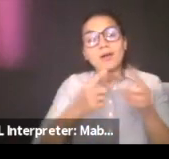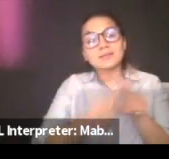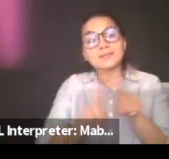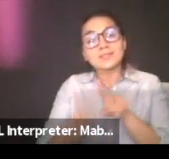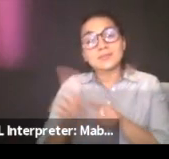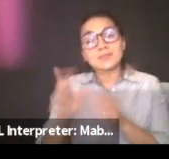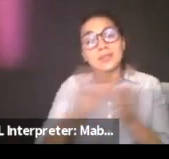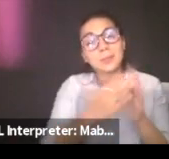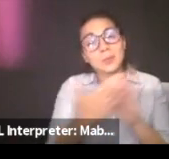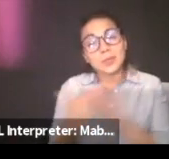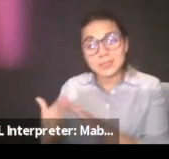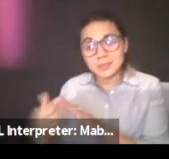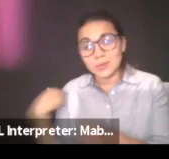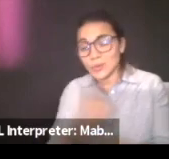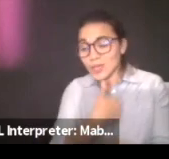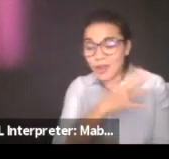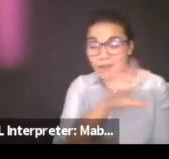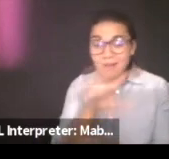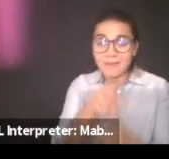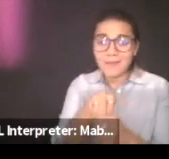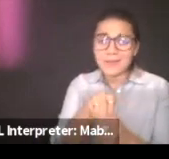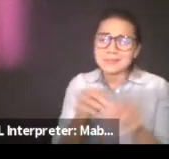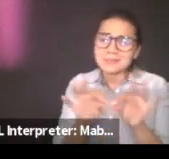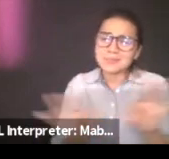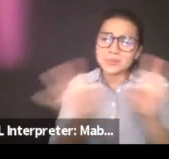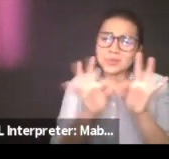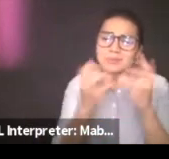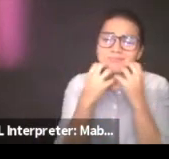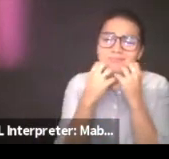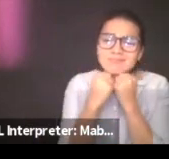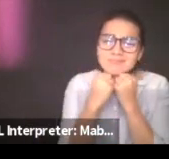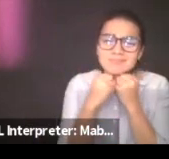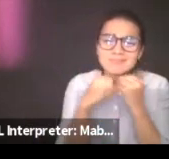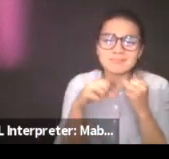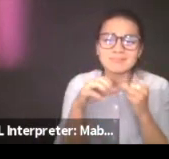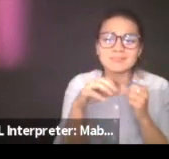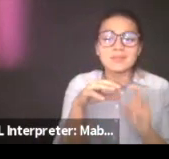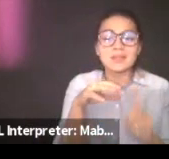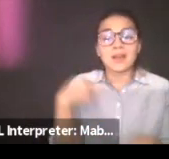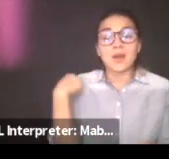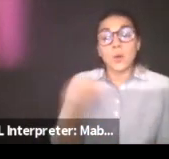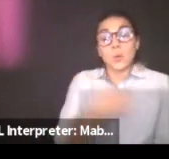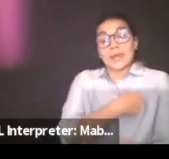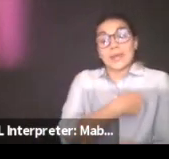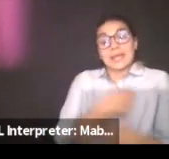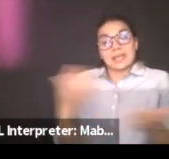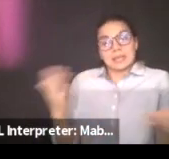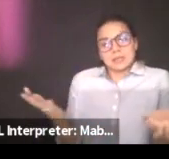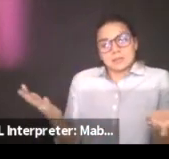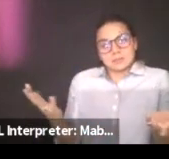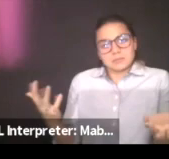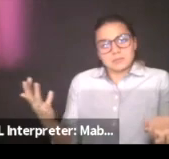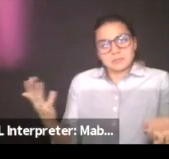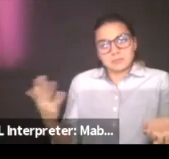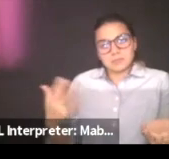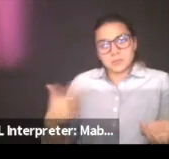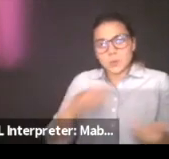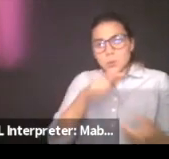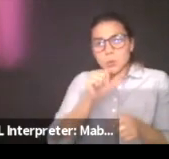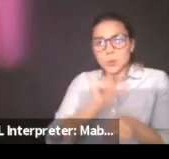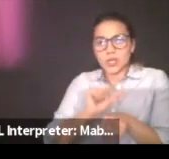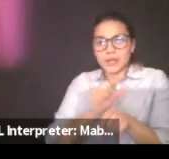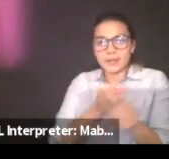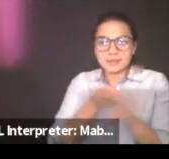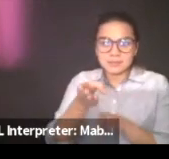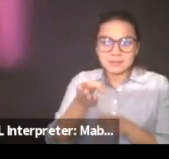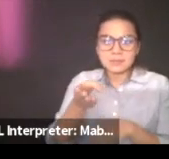We, you and I, are often the first people to whom child sexual abuse survivors go when they share their experience,